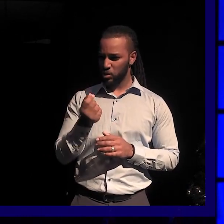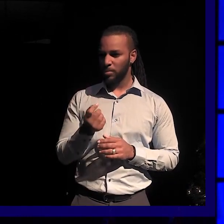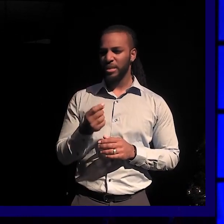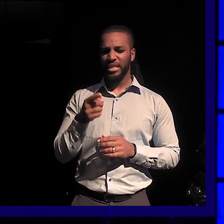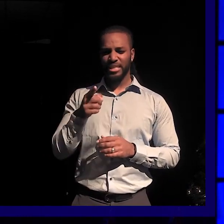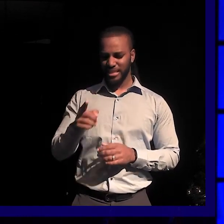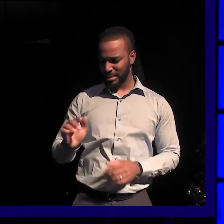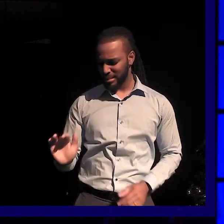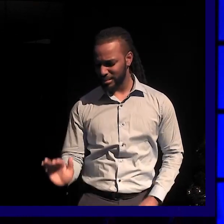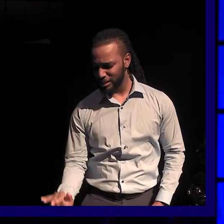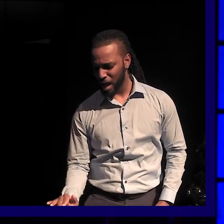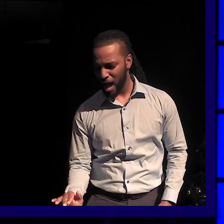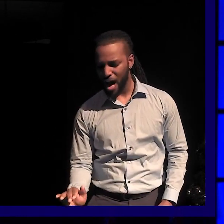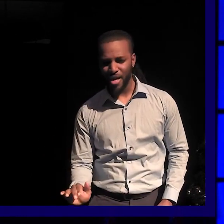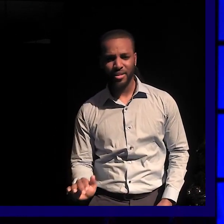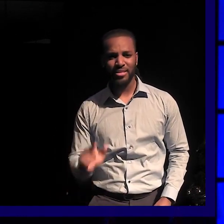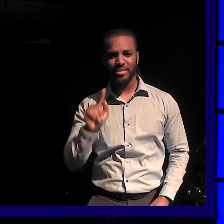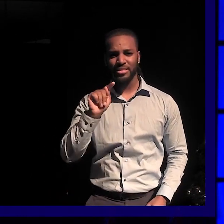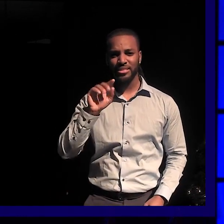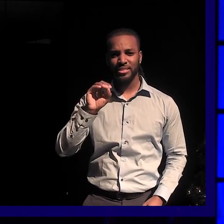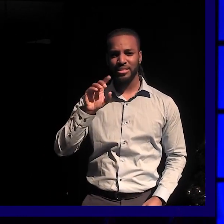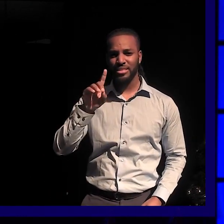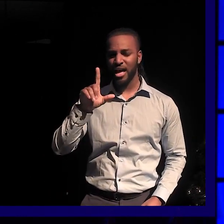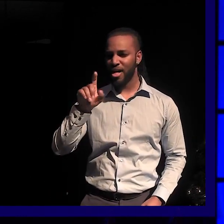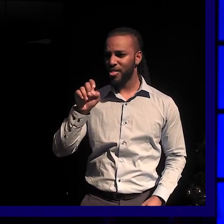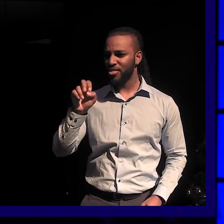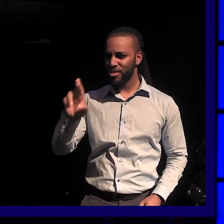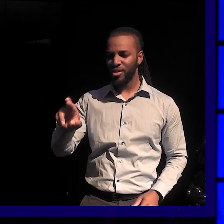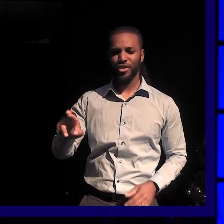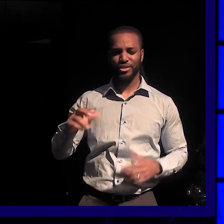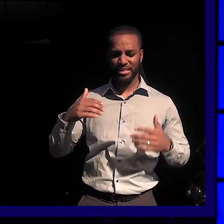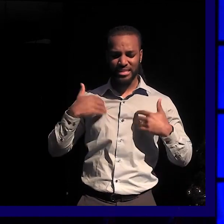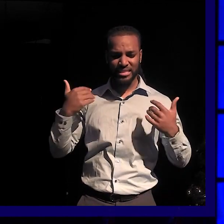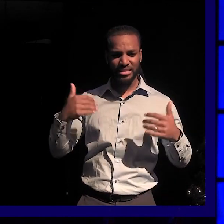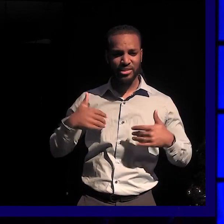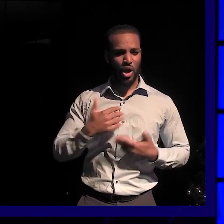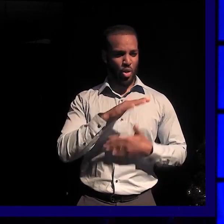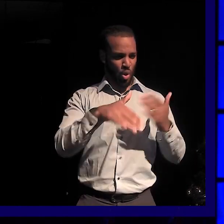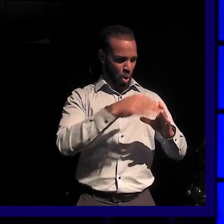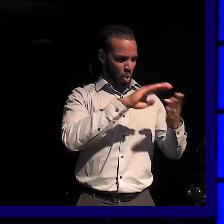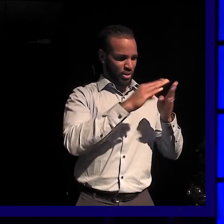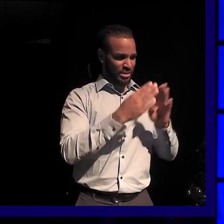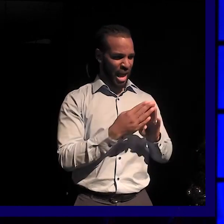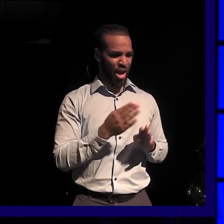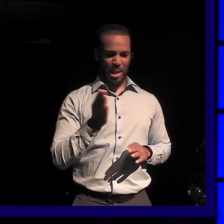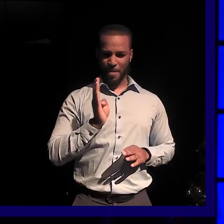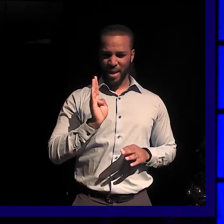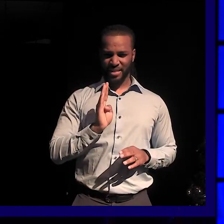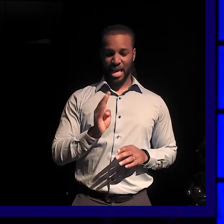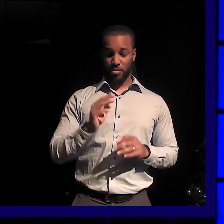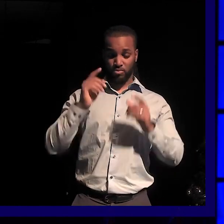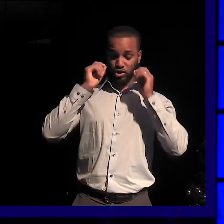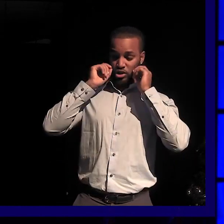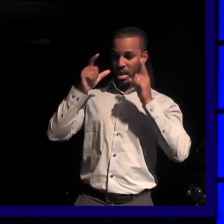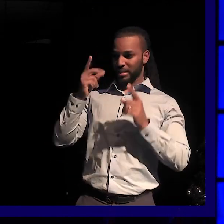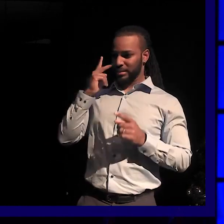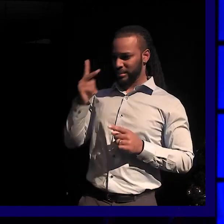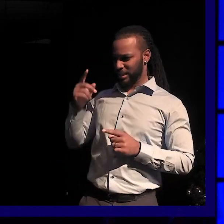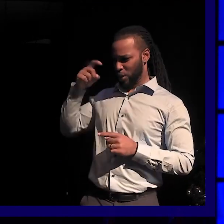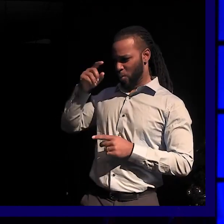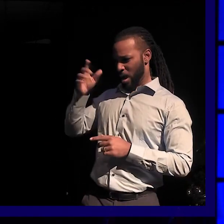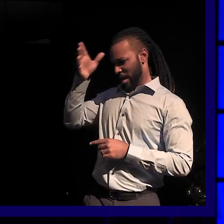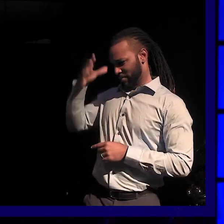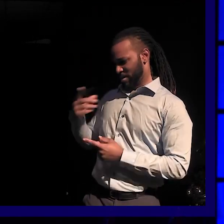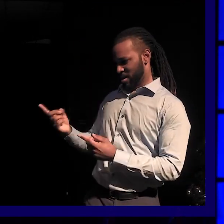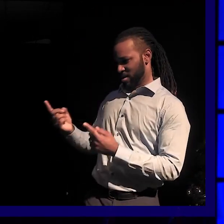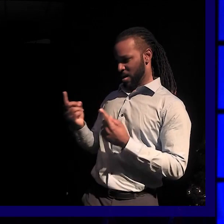a toddler. It must have been a sight to behold. The town of Bethlehem must have been shocked to see these unexpected visitors. Bethlehem didn't